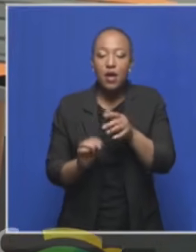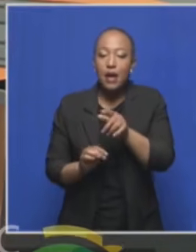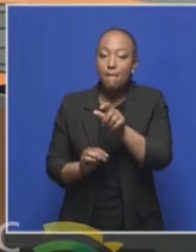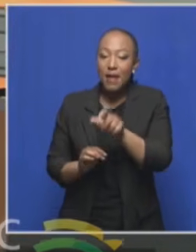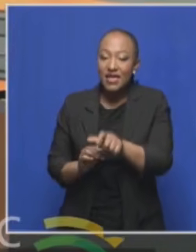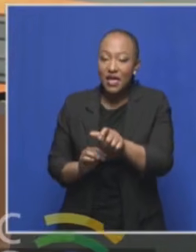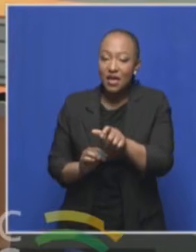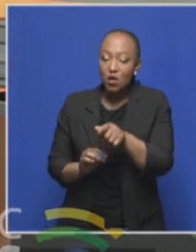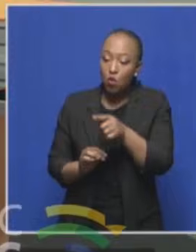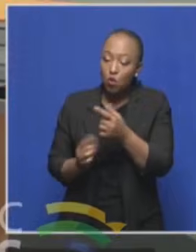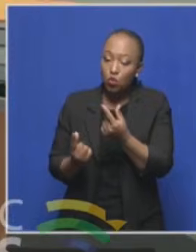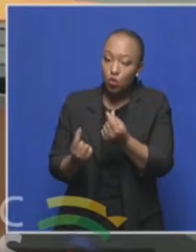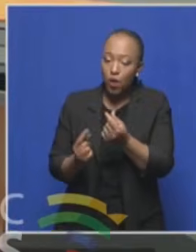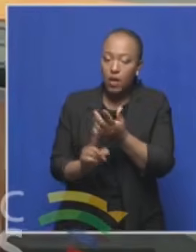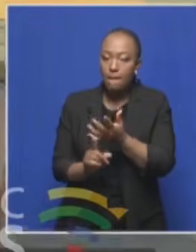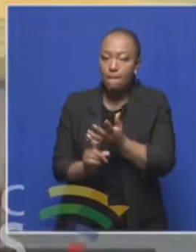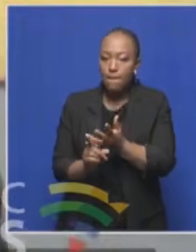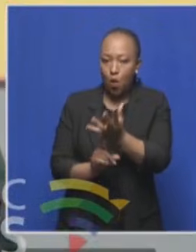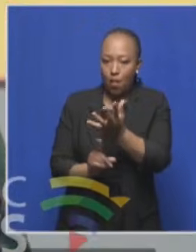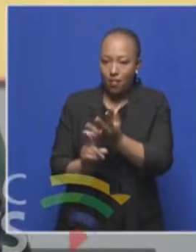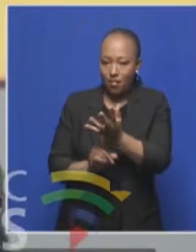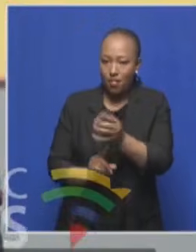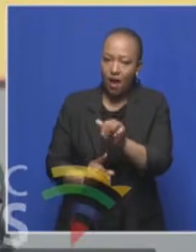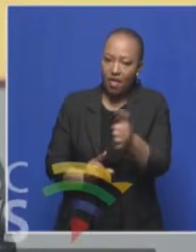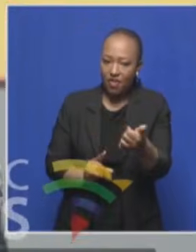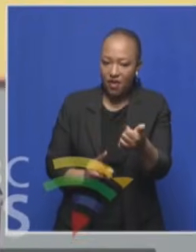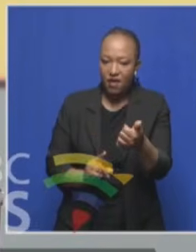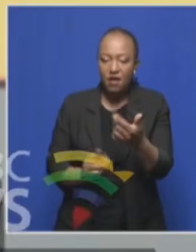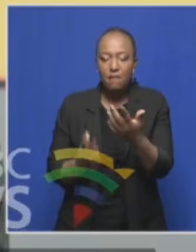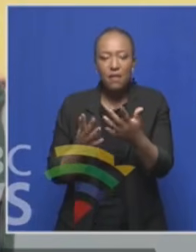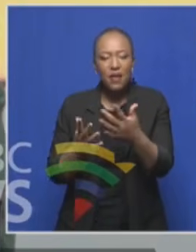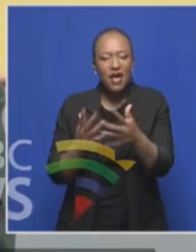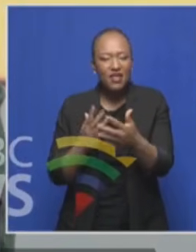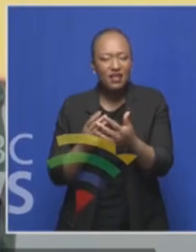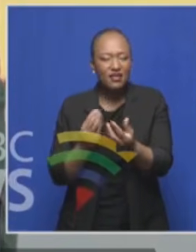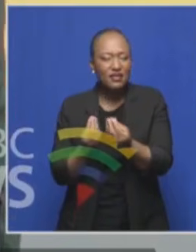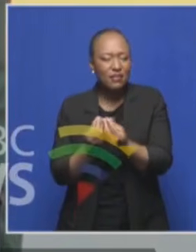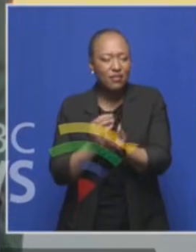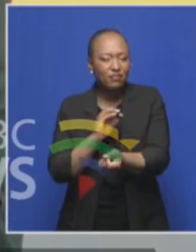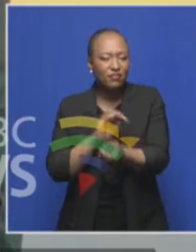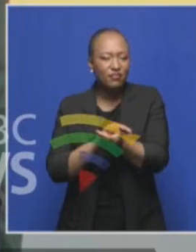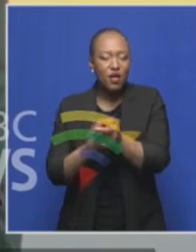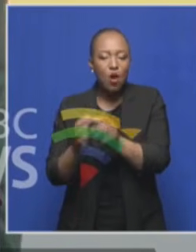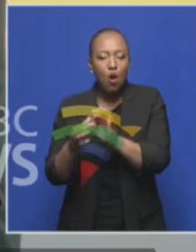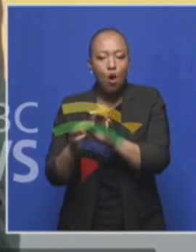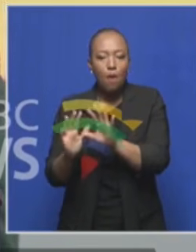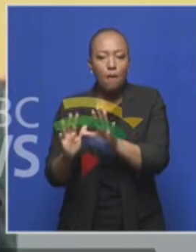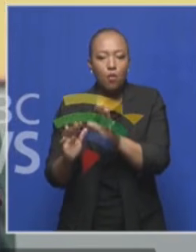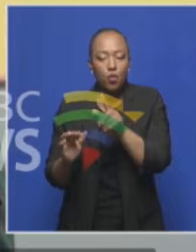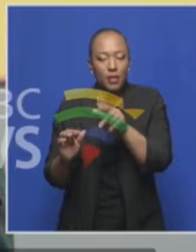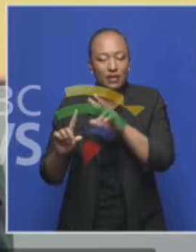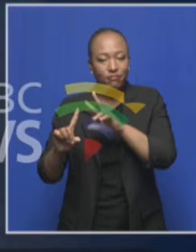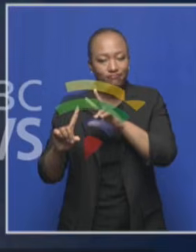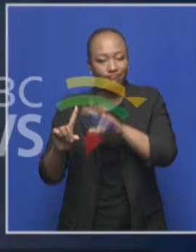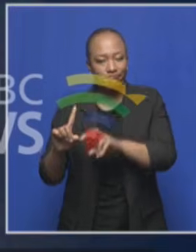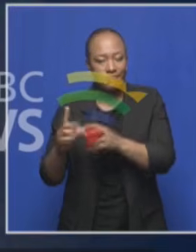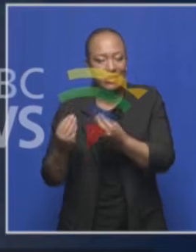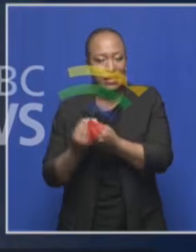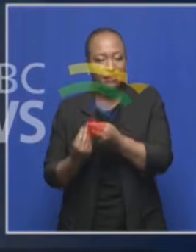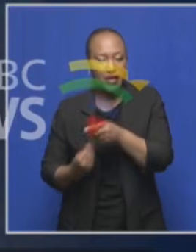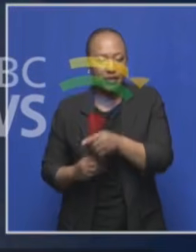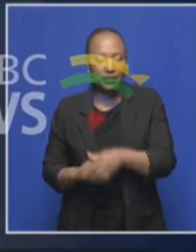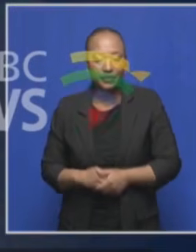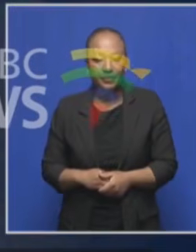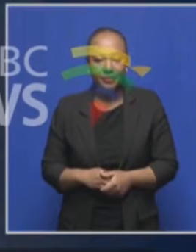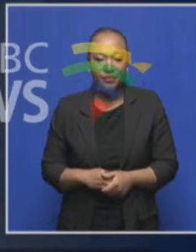himself, right? There's something happening at home in their personal capacity that we also need to then look at. Sure.